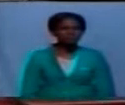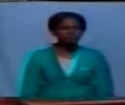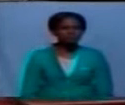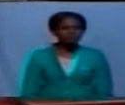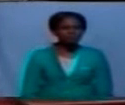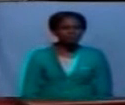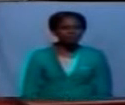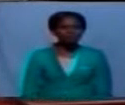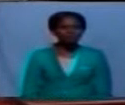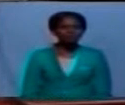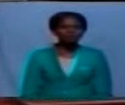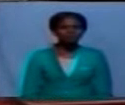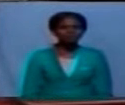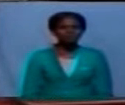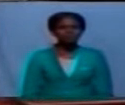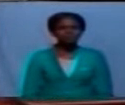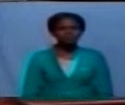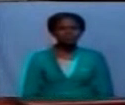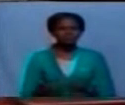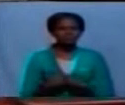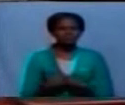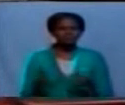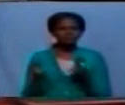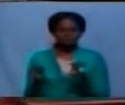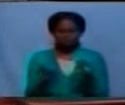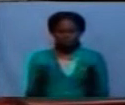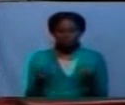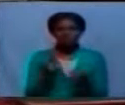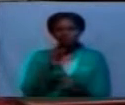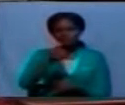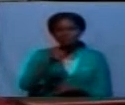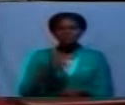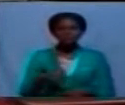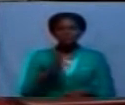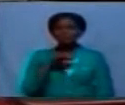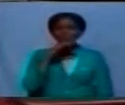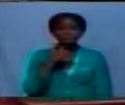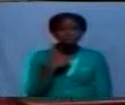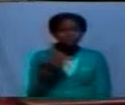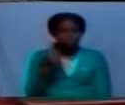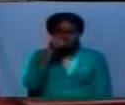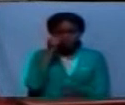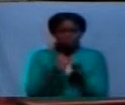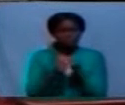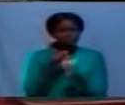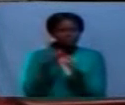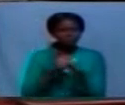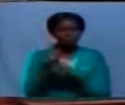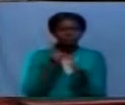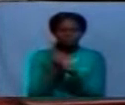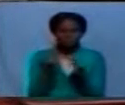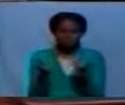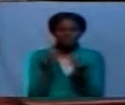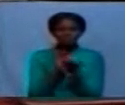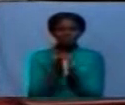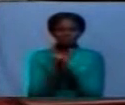this regularly, but do you feel you're not doing enough? Because you do it once in a year, it's become an